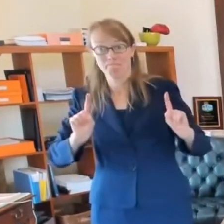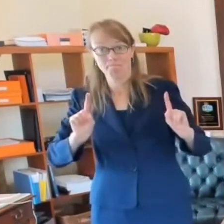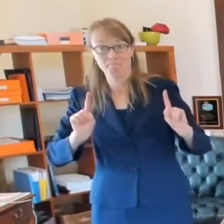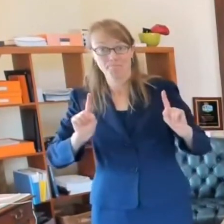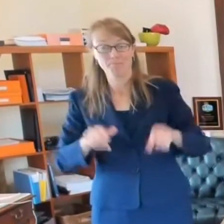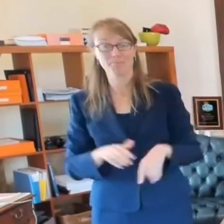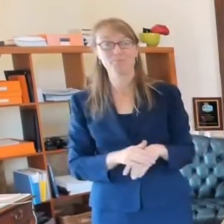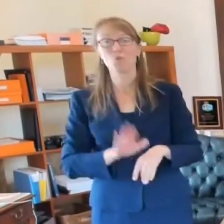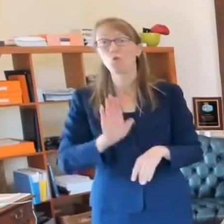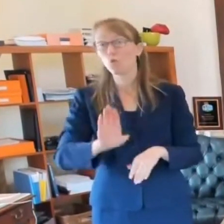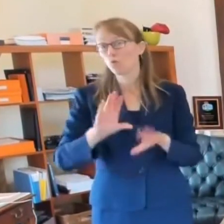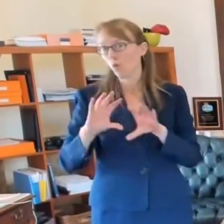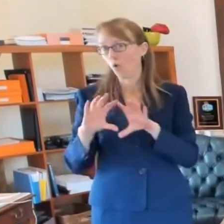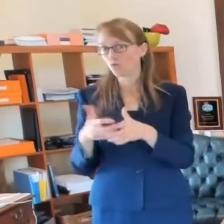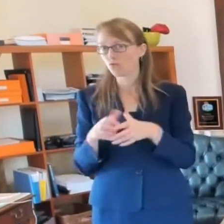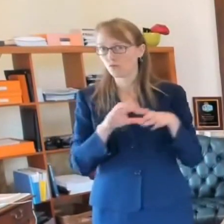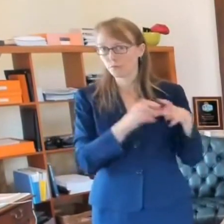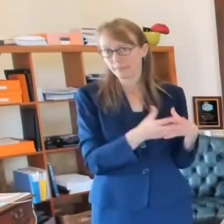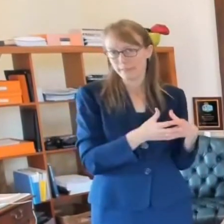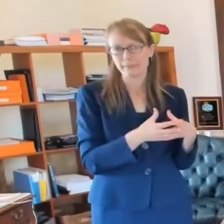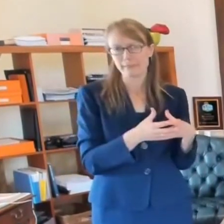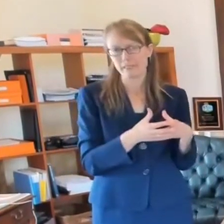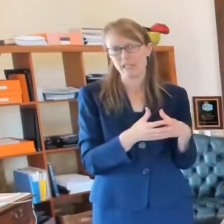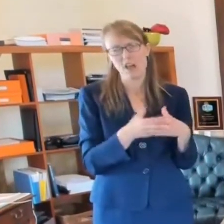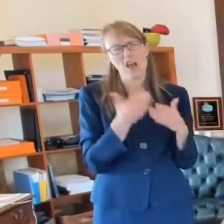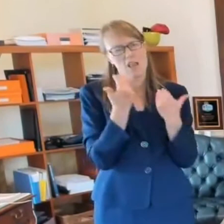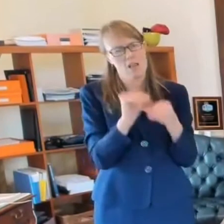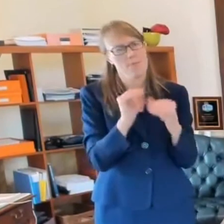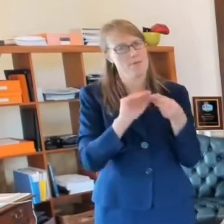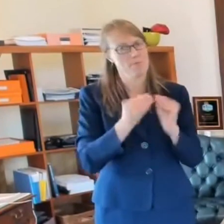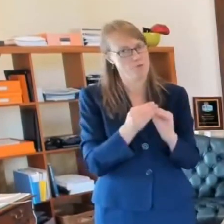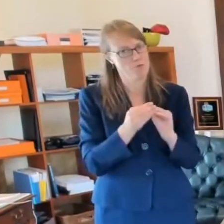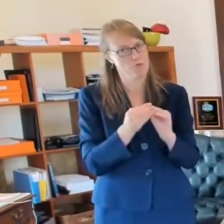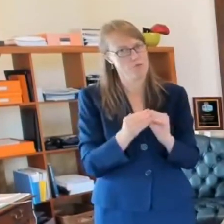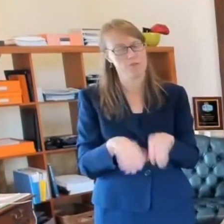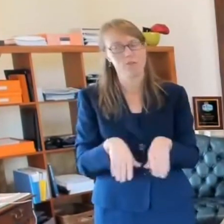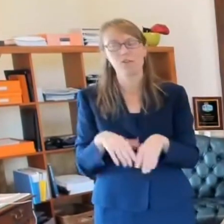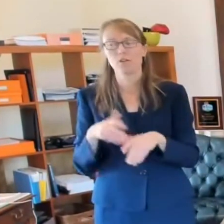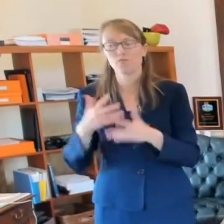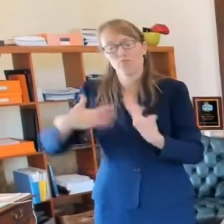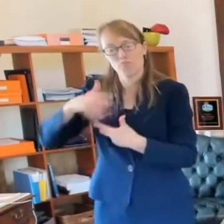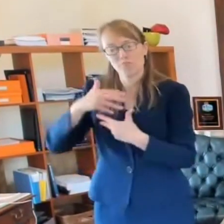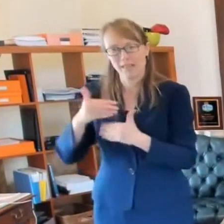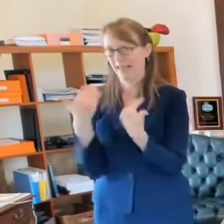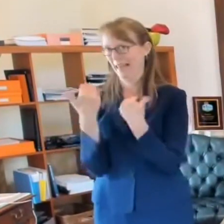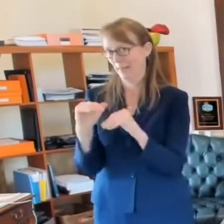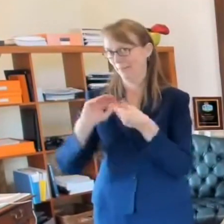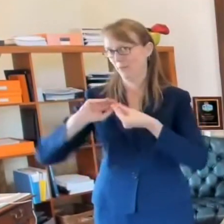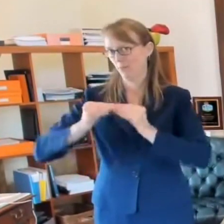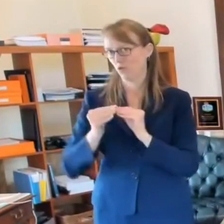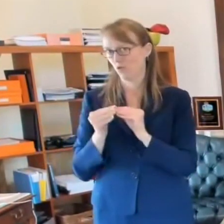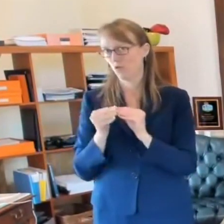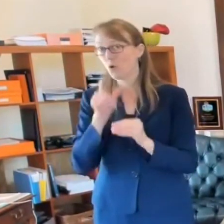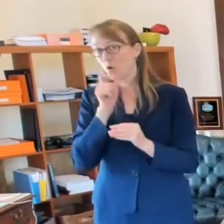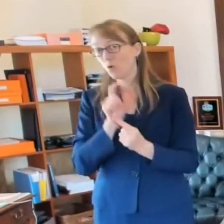your groups small. Keep your social gatherings small and with people that are in your very close